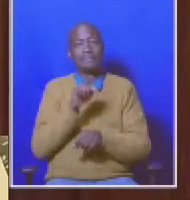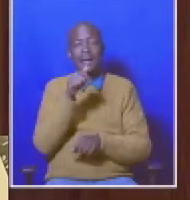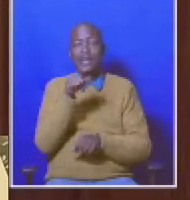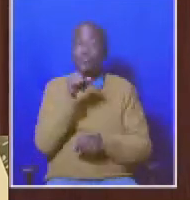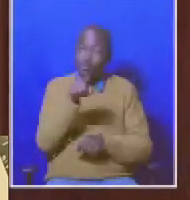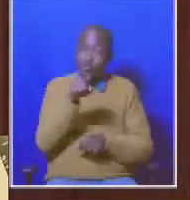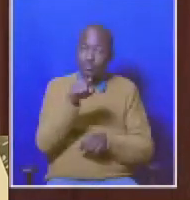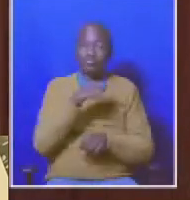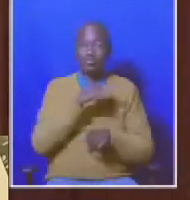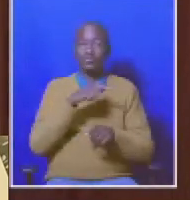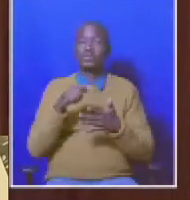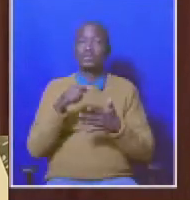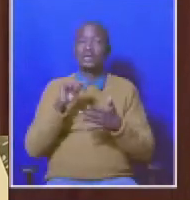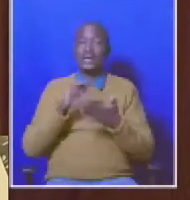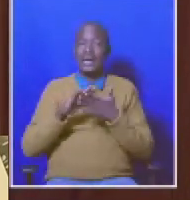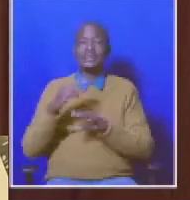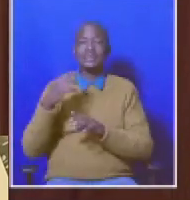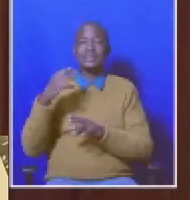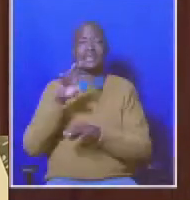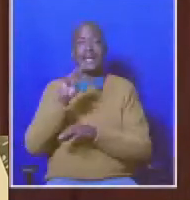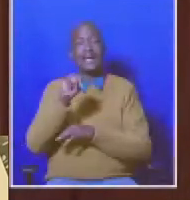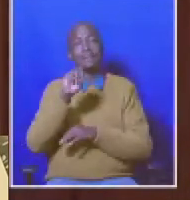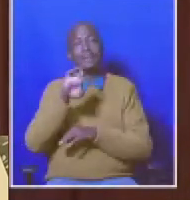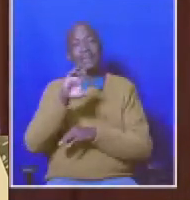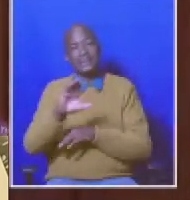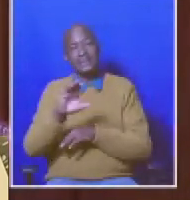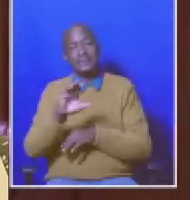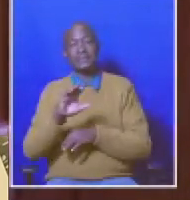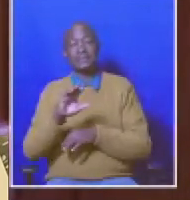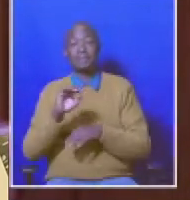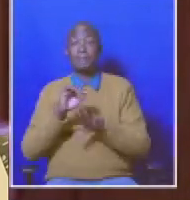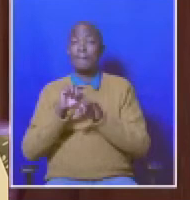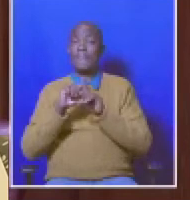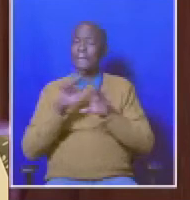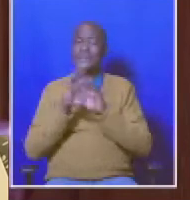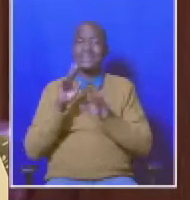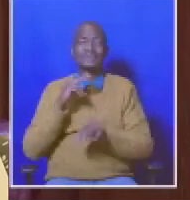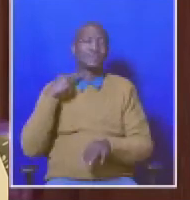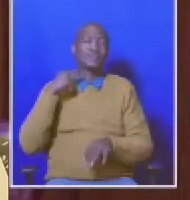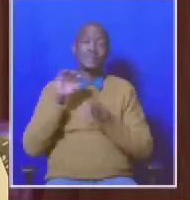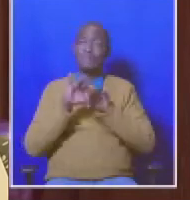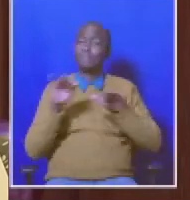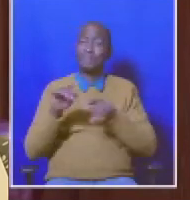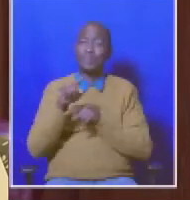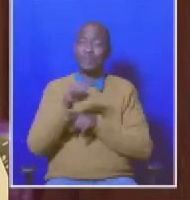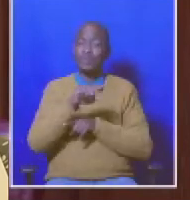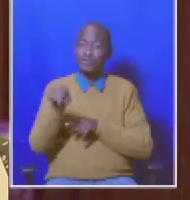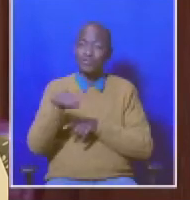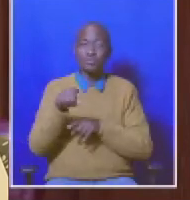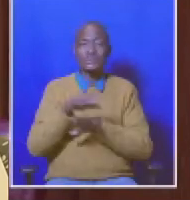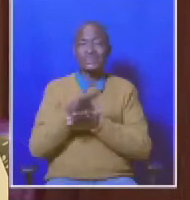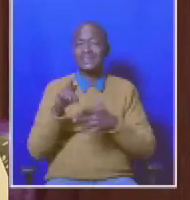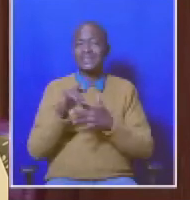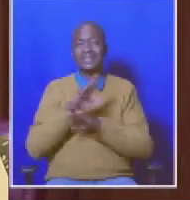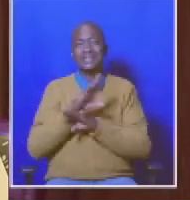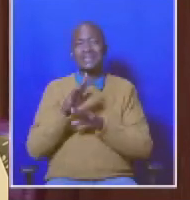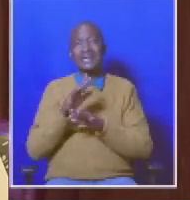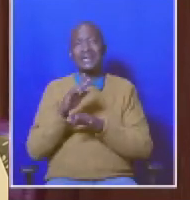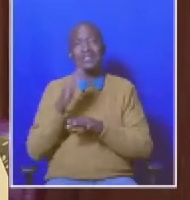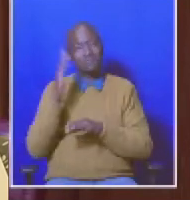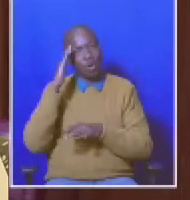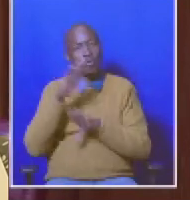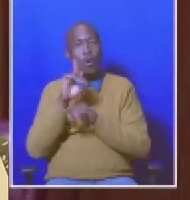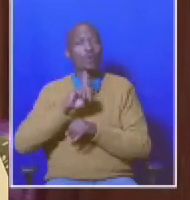even the Premier. But unfortunately, Deputy President, the people of Kopanong, they are no strangers to promises made by government.